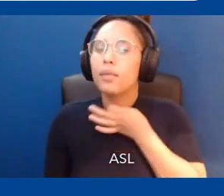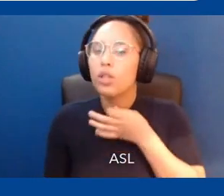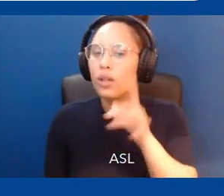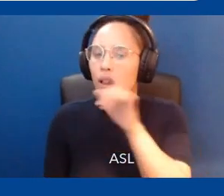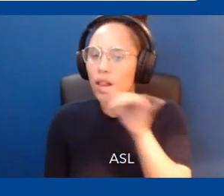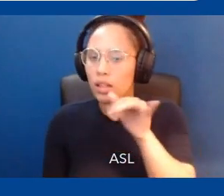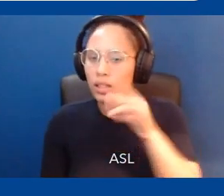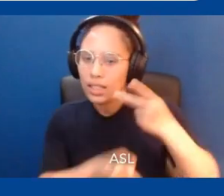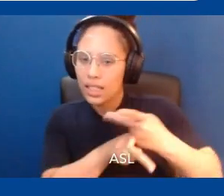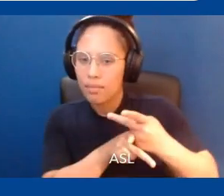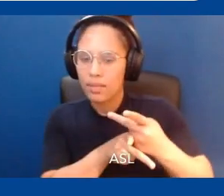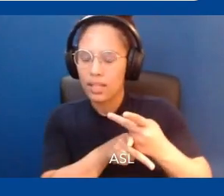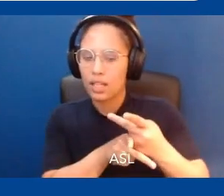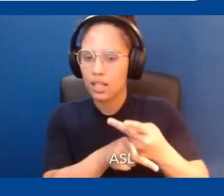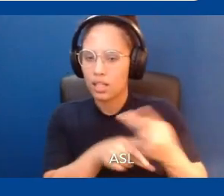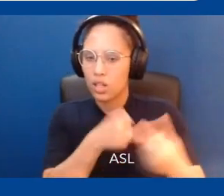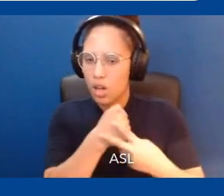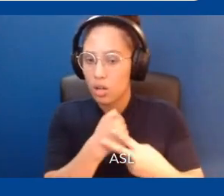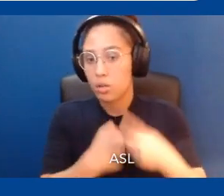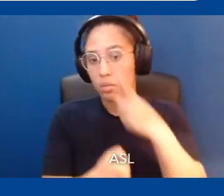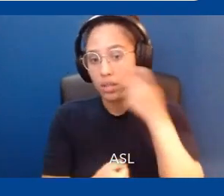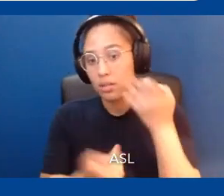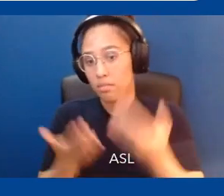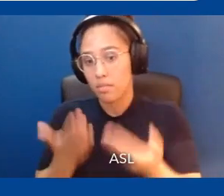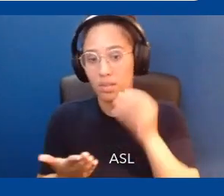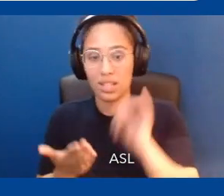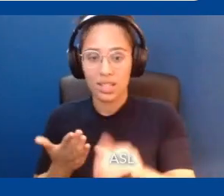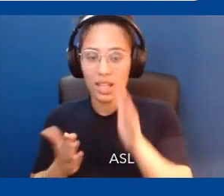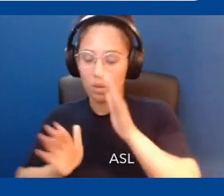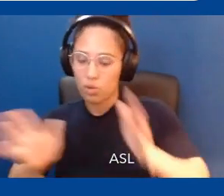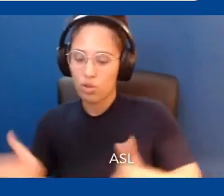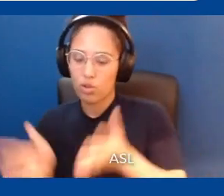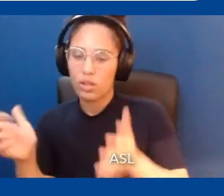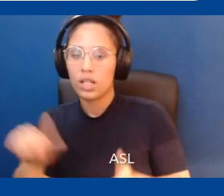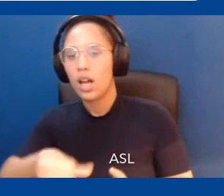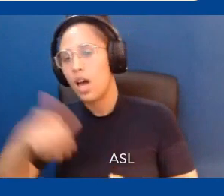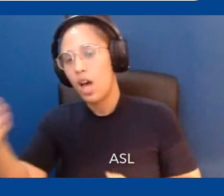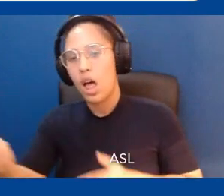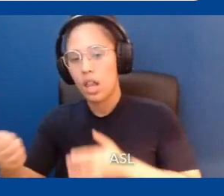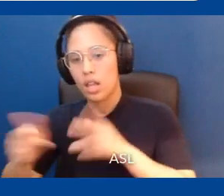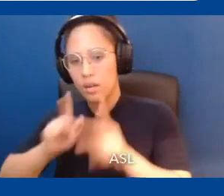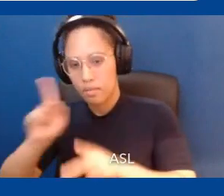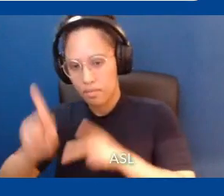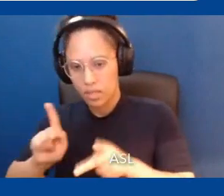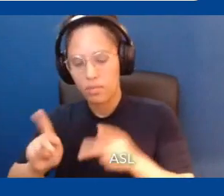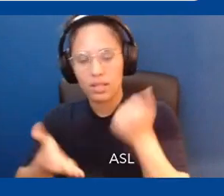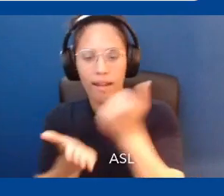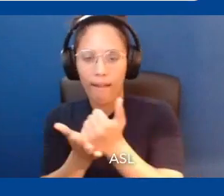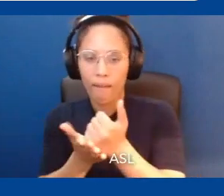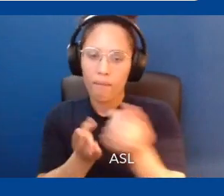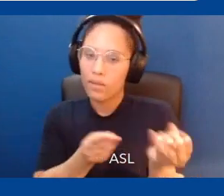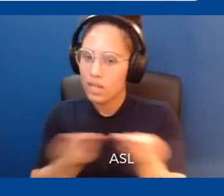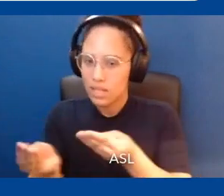it's encouraging for others to help, facilitate or.